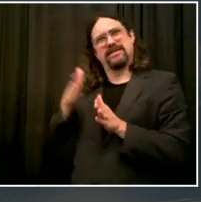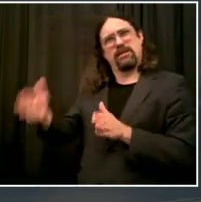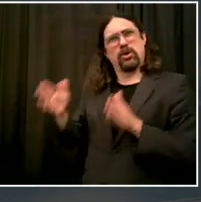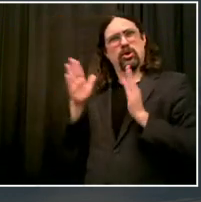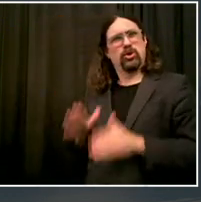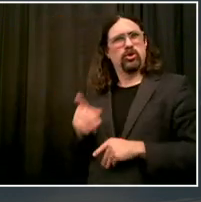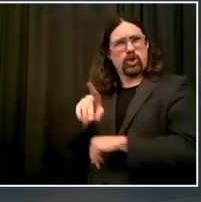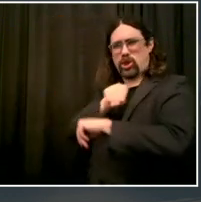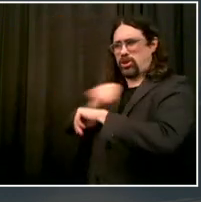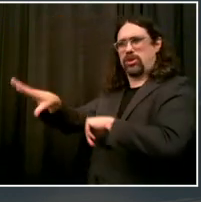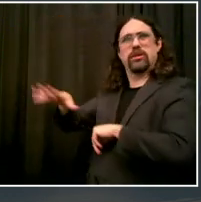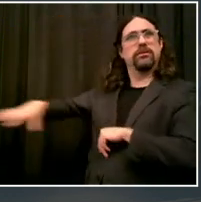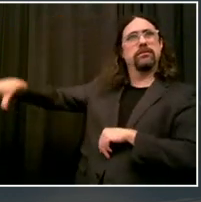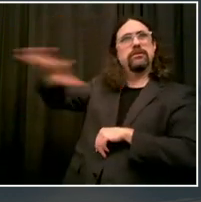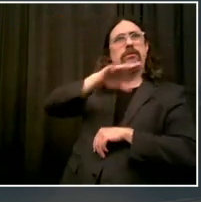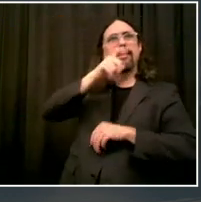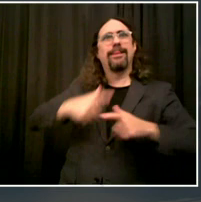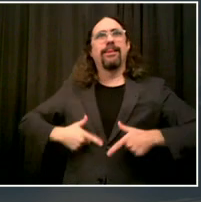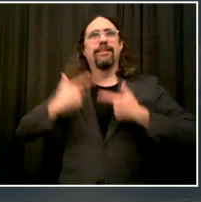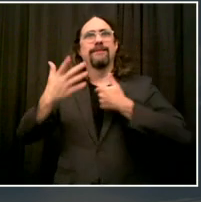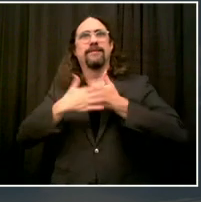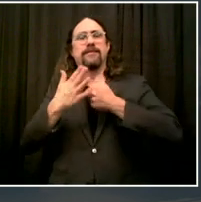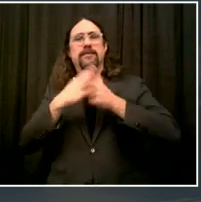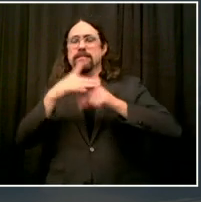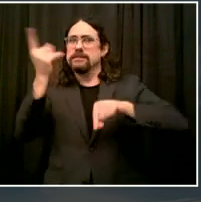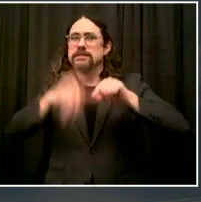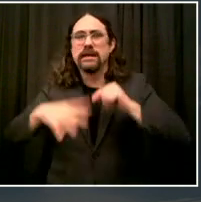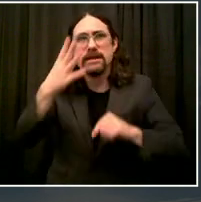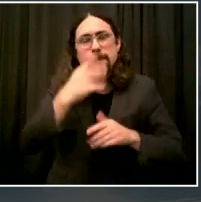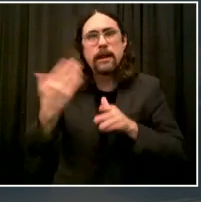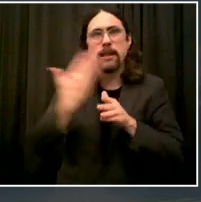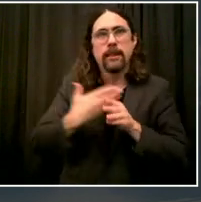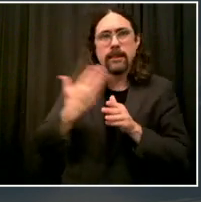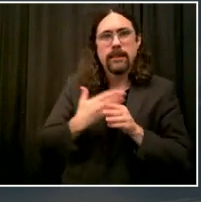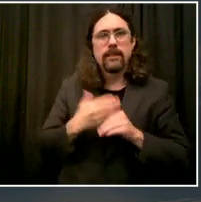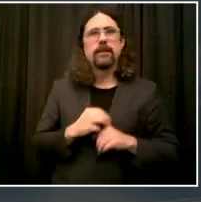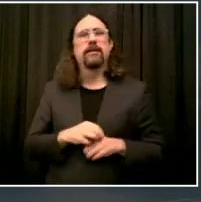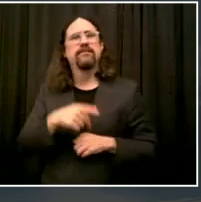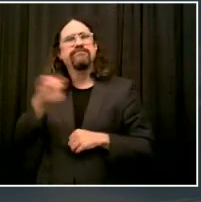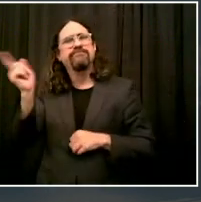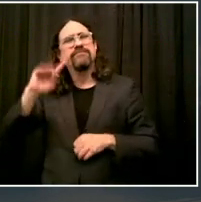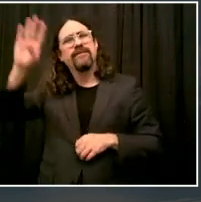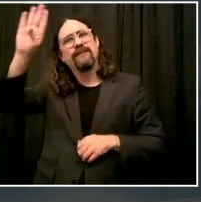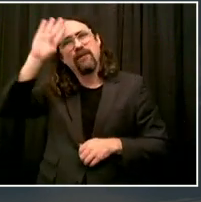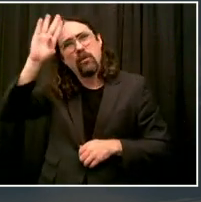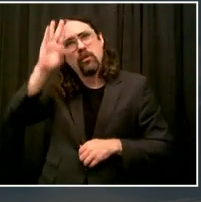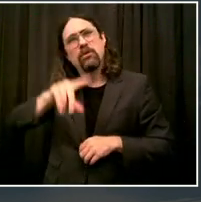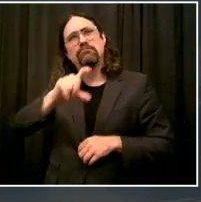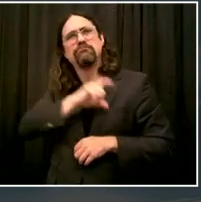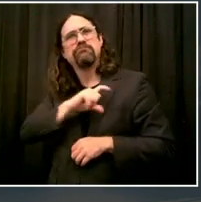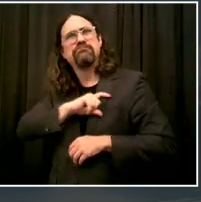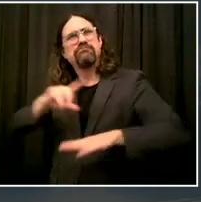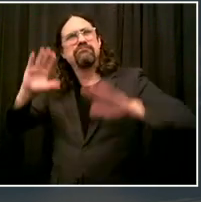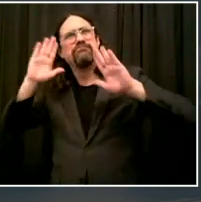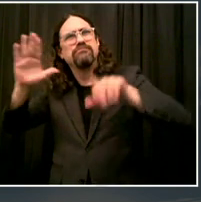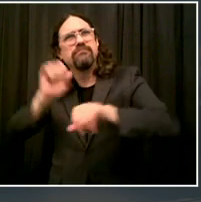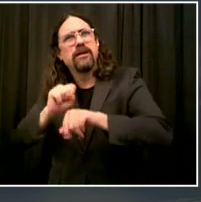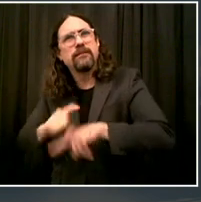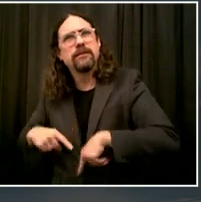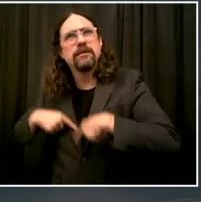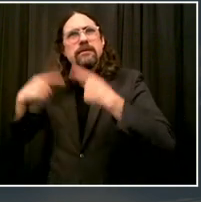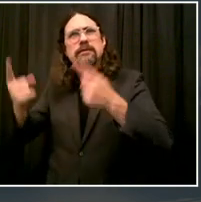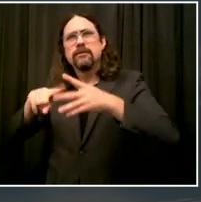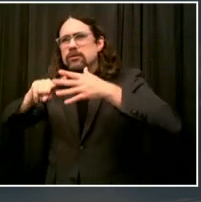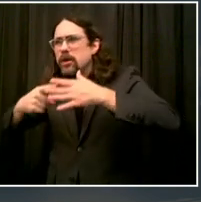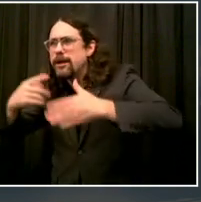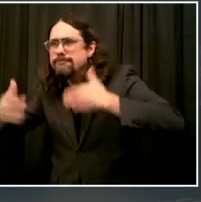vein to try to get the message out that we have to do this as a community. As far as enforcement, as the mayor indicated, we